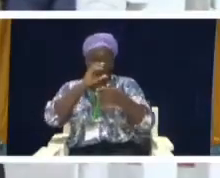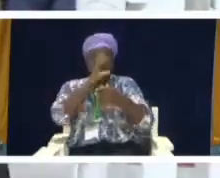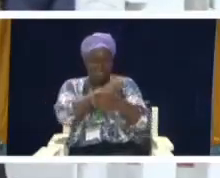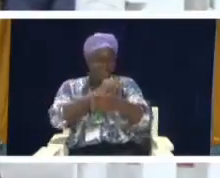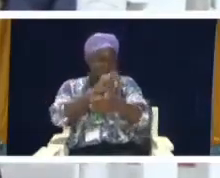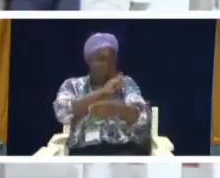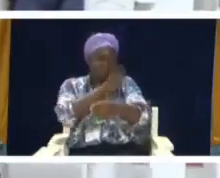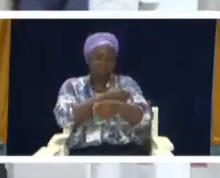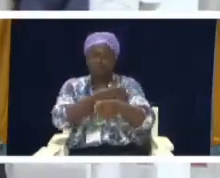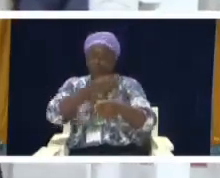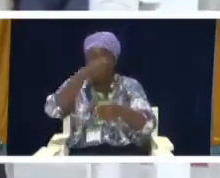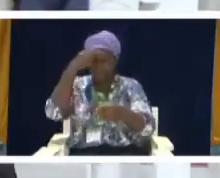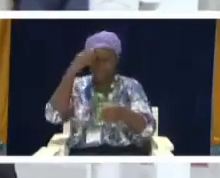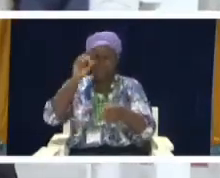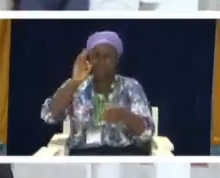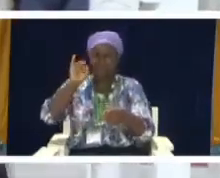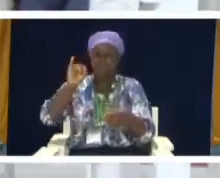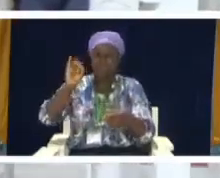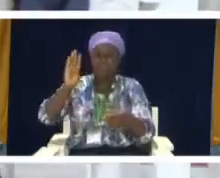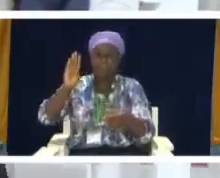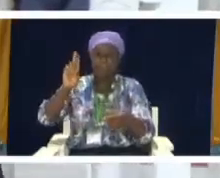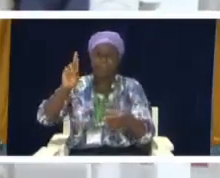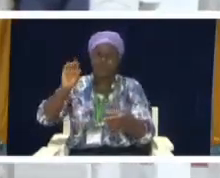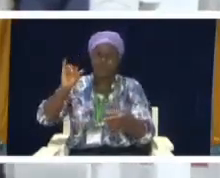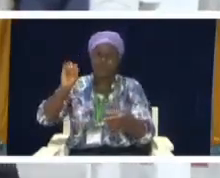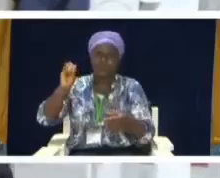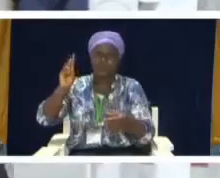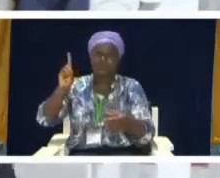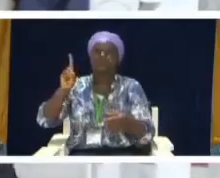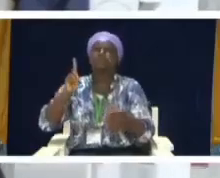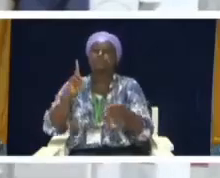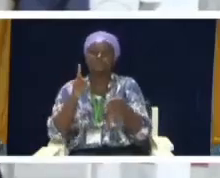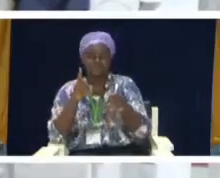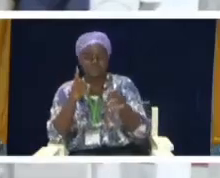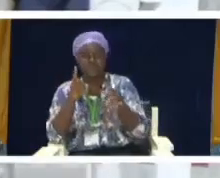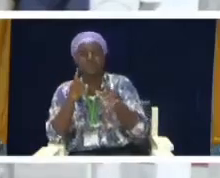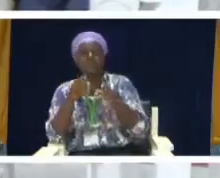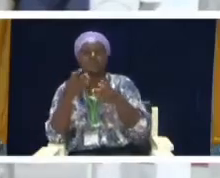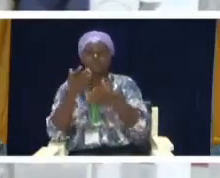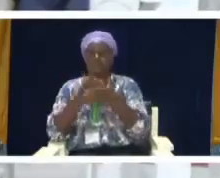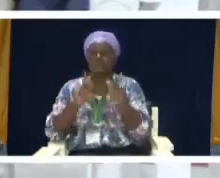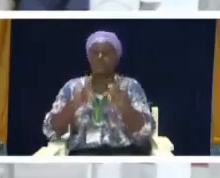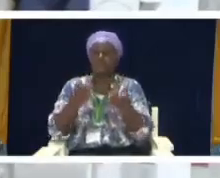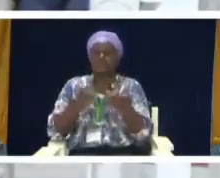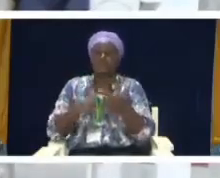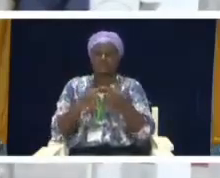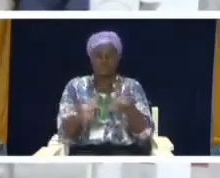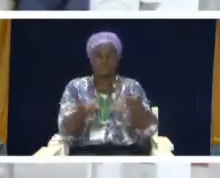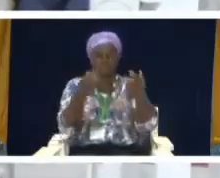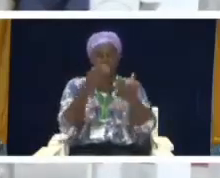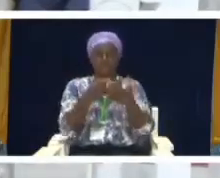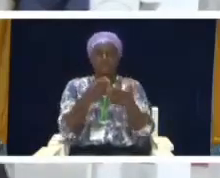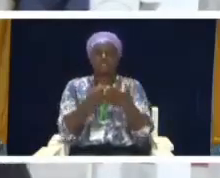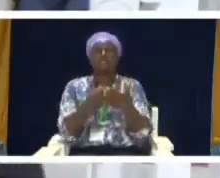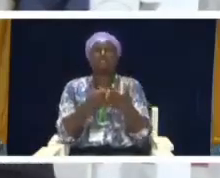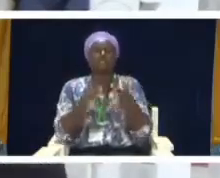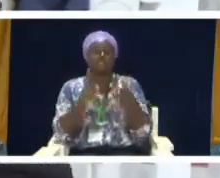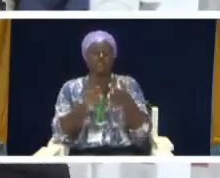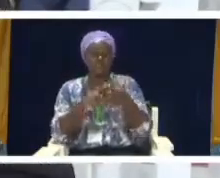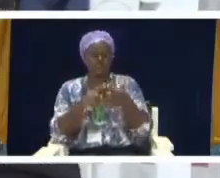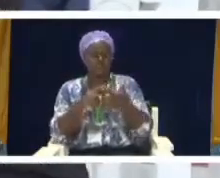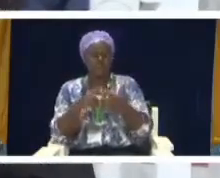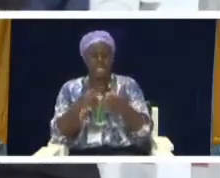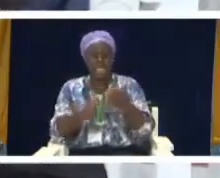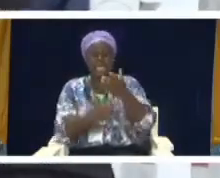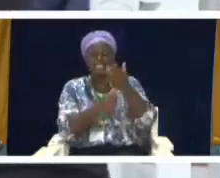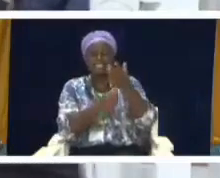ways to get treatments. Along the line, some people wanted to raise funds to assist us. Then God spoke in Yoruba and said,